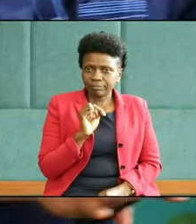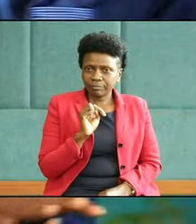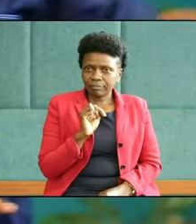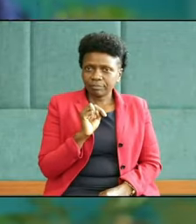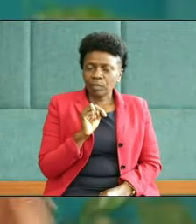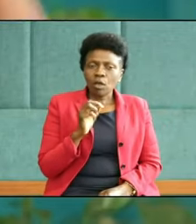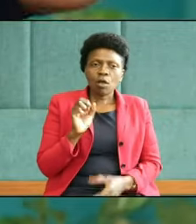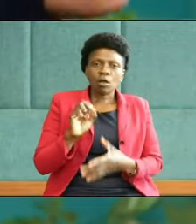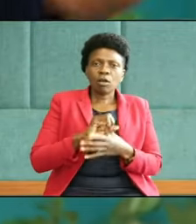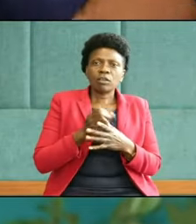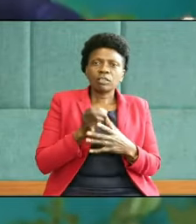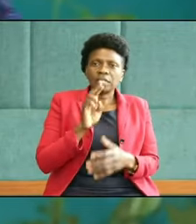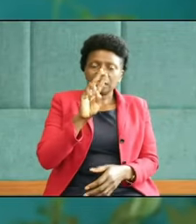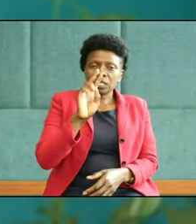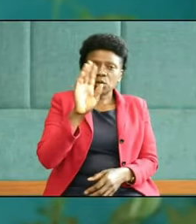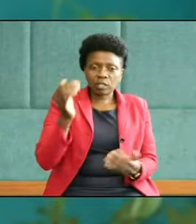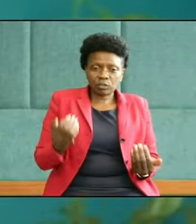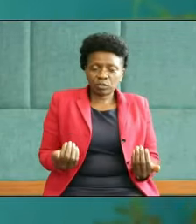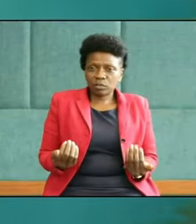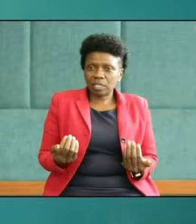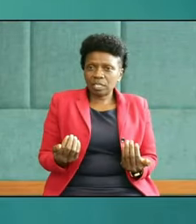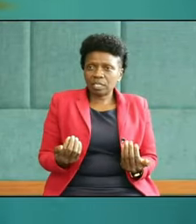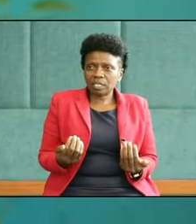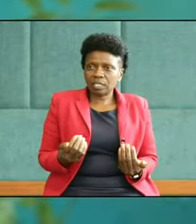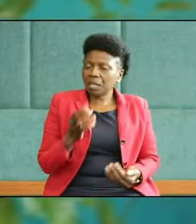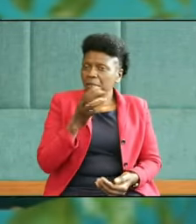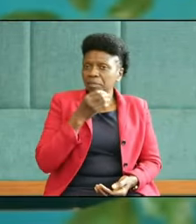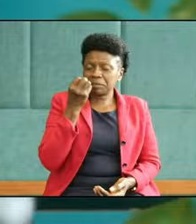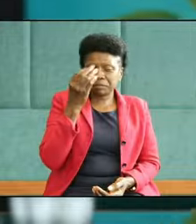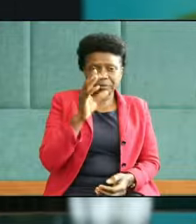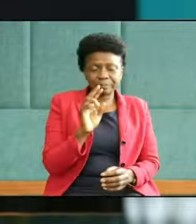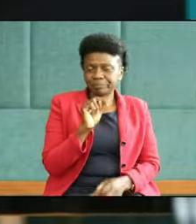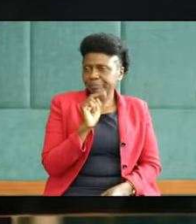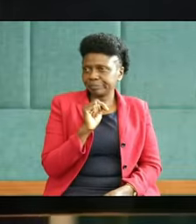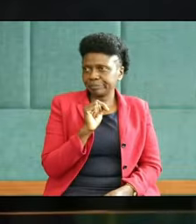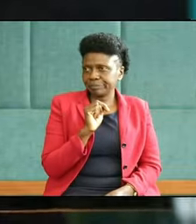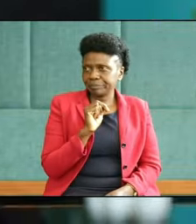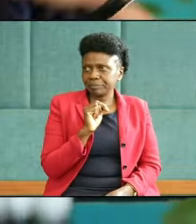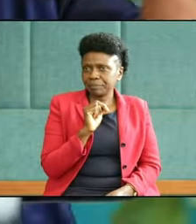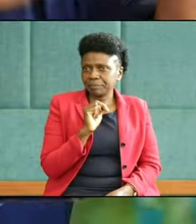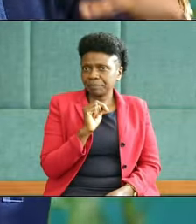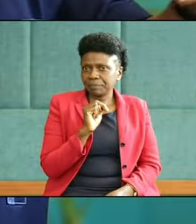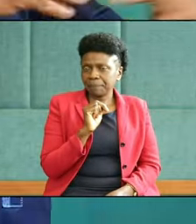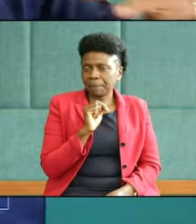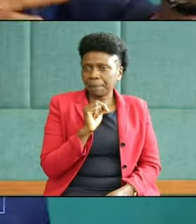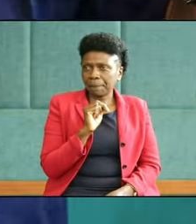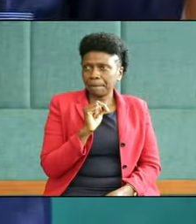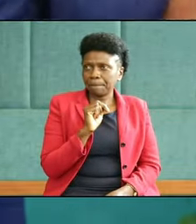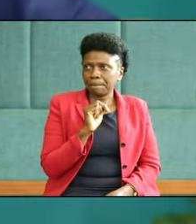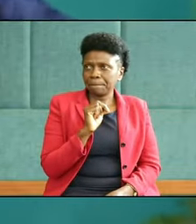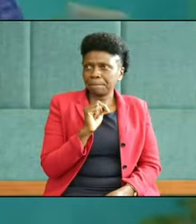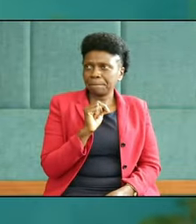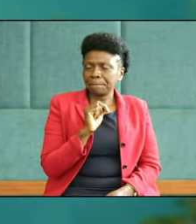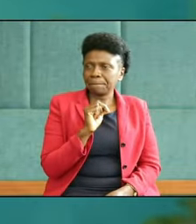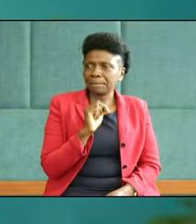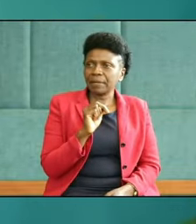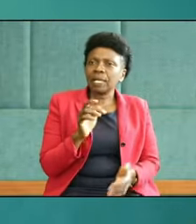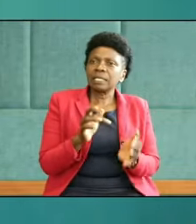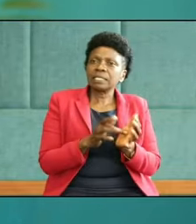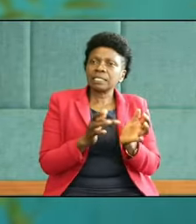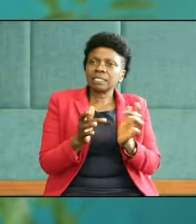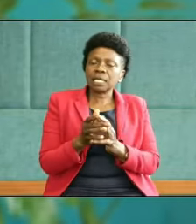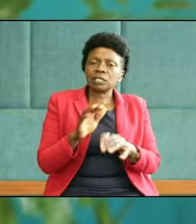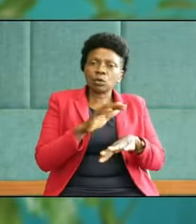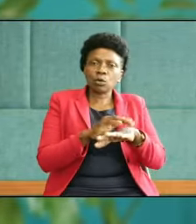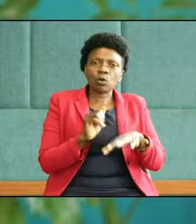your children. They are at Harvard, they are at ICT, they are MIT. No, they Ivy List call.